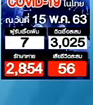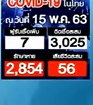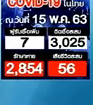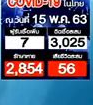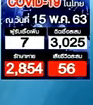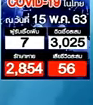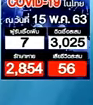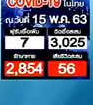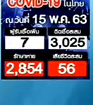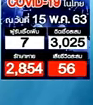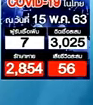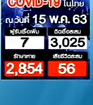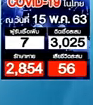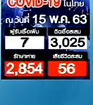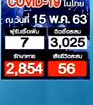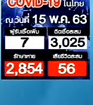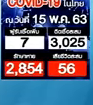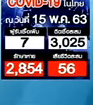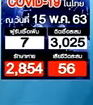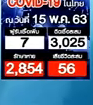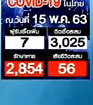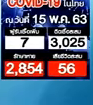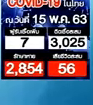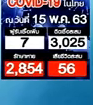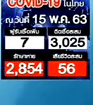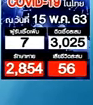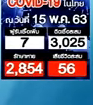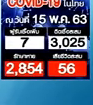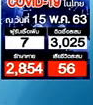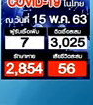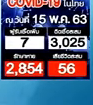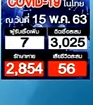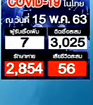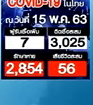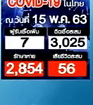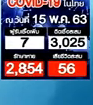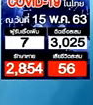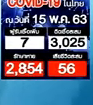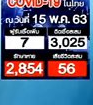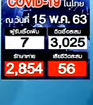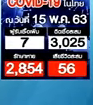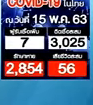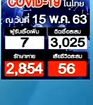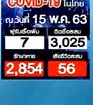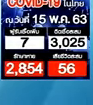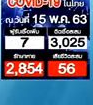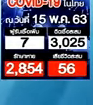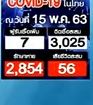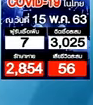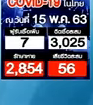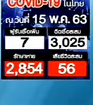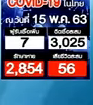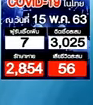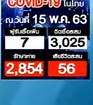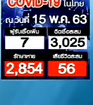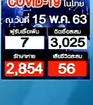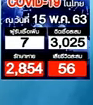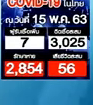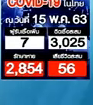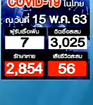the Department of Disease Control of the Ministry of Public Health. Basically, it's a voluntary check-in tool with